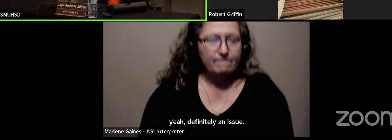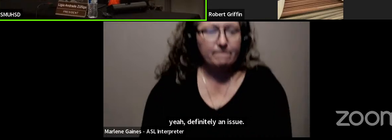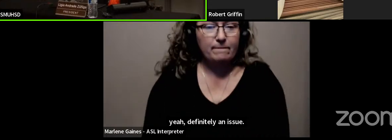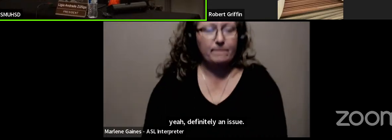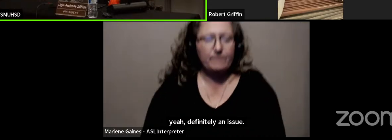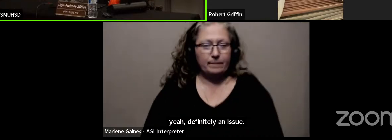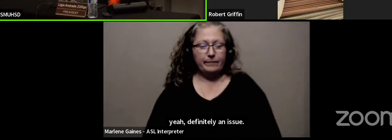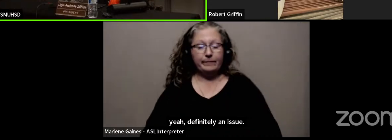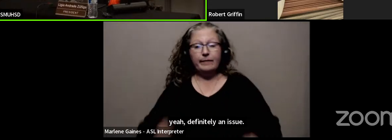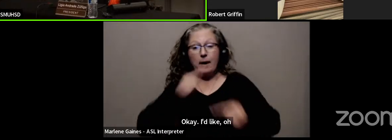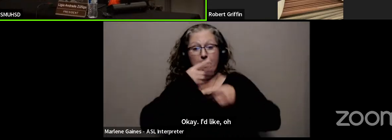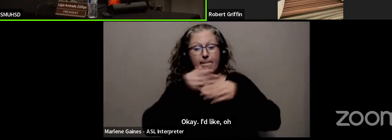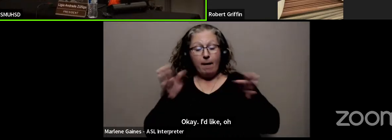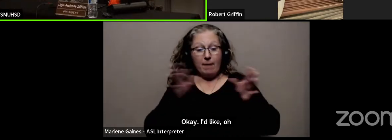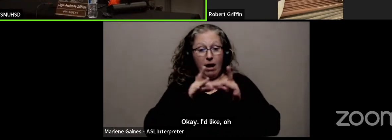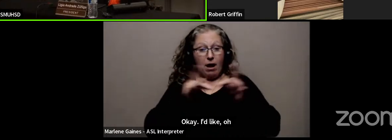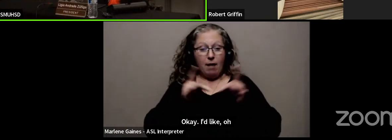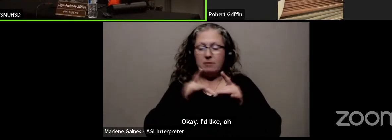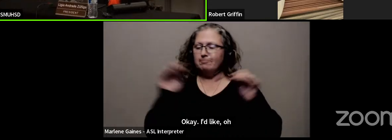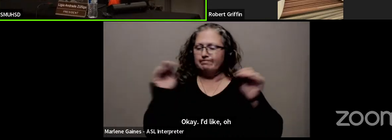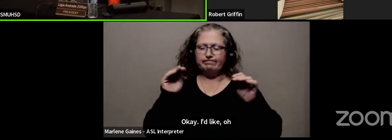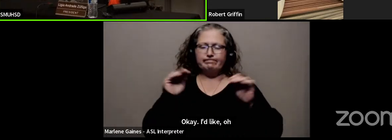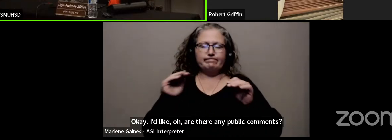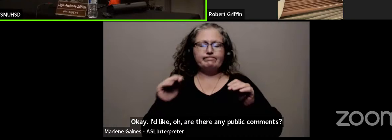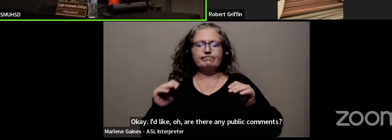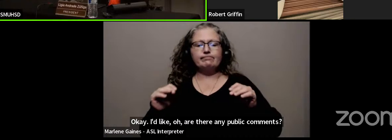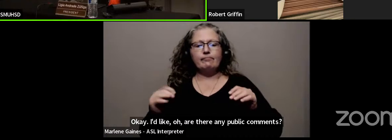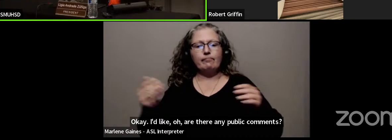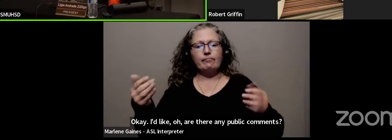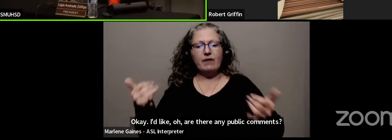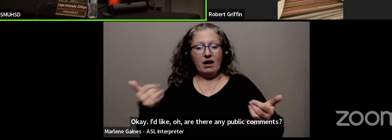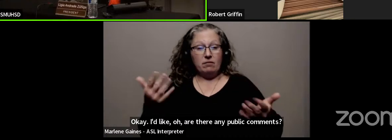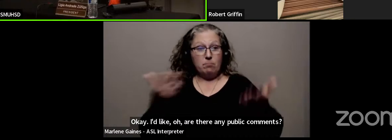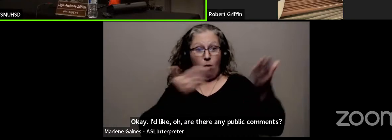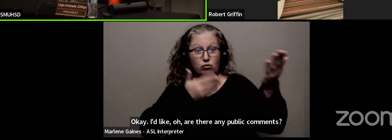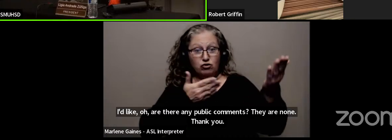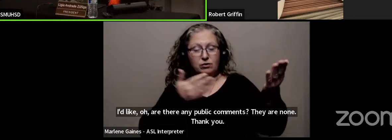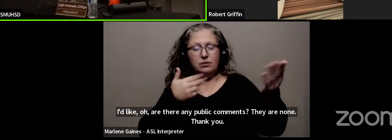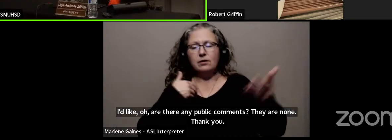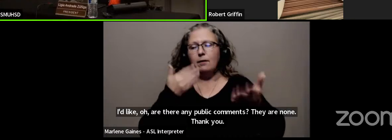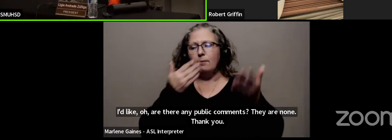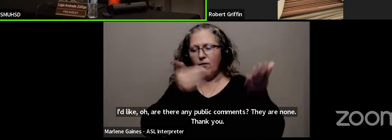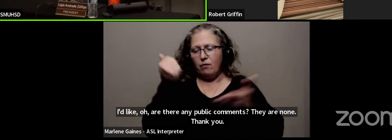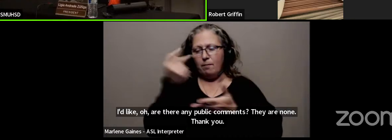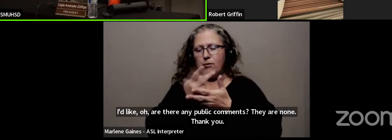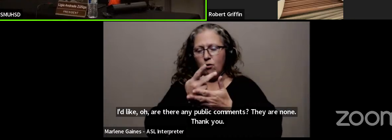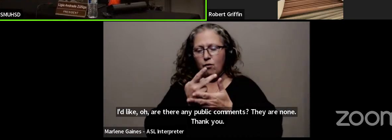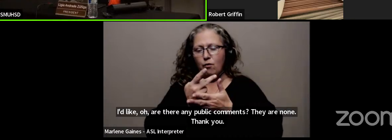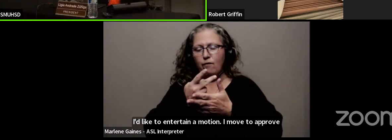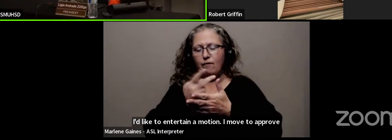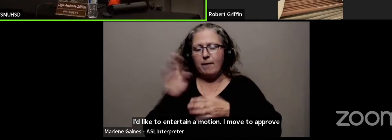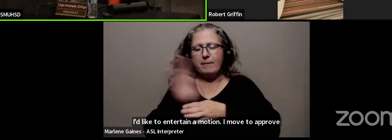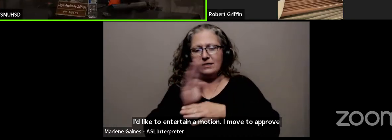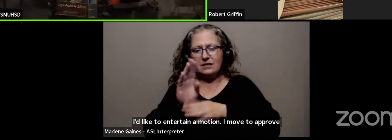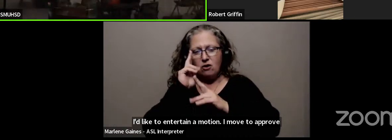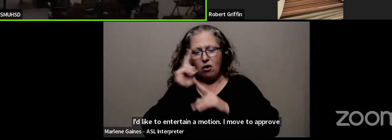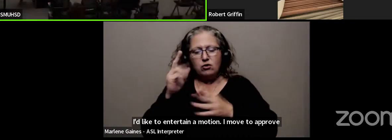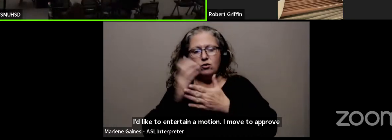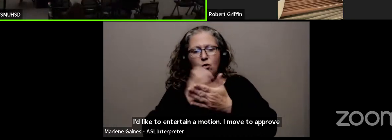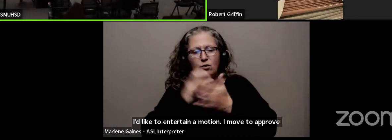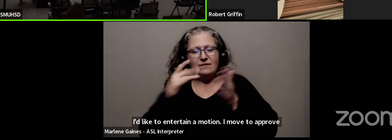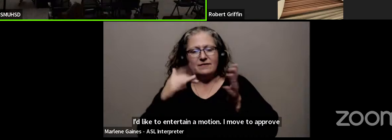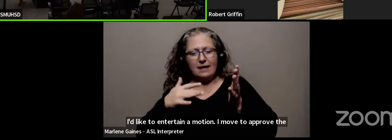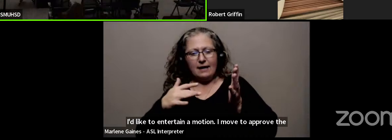Are there any public comments? There are none. Thank you. I'd like to entertain a motion. I move to approve the business honors course of